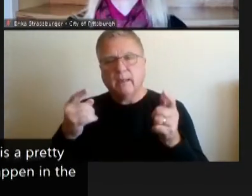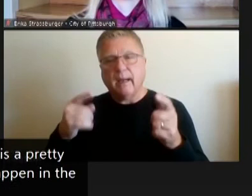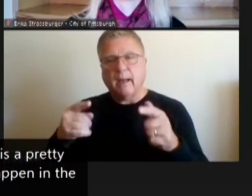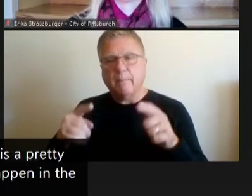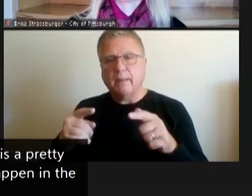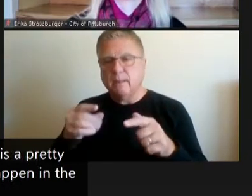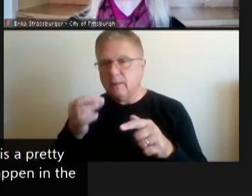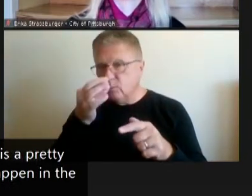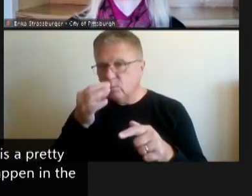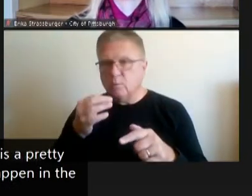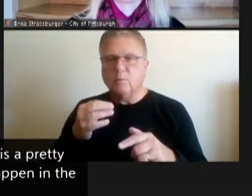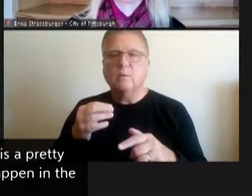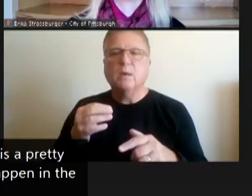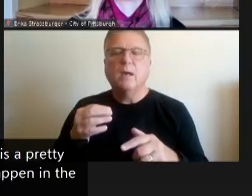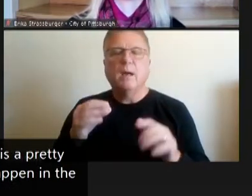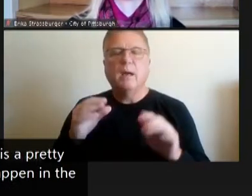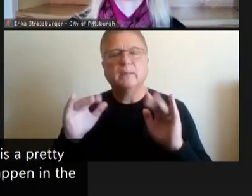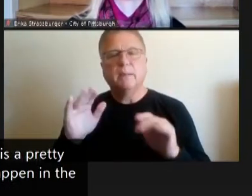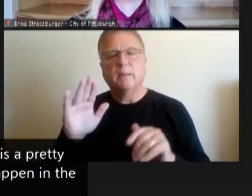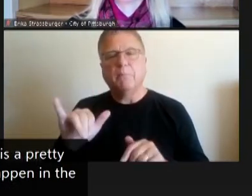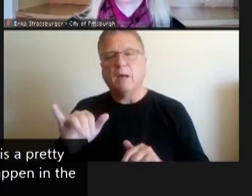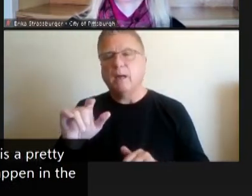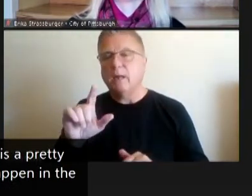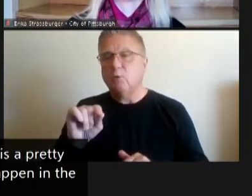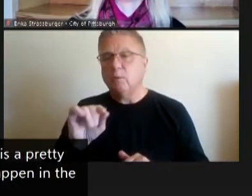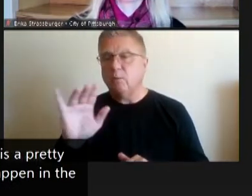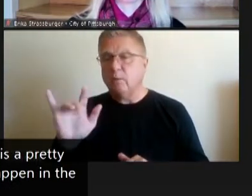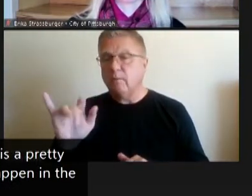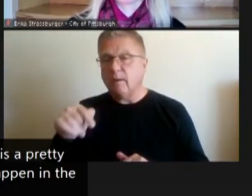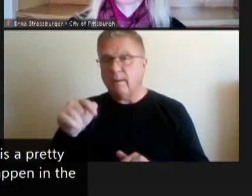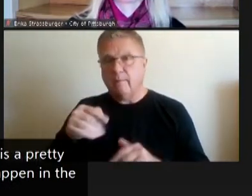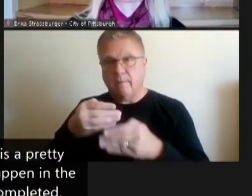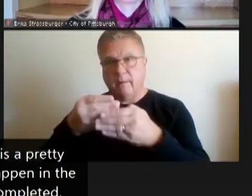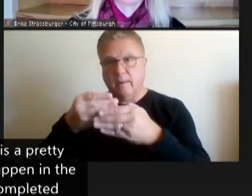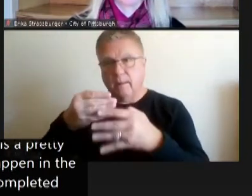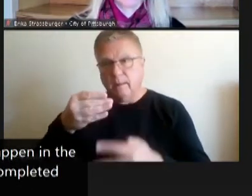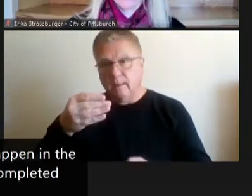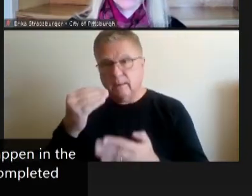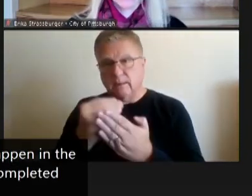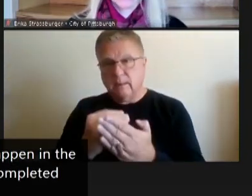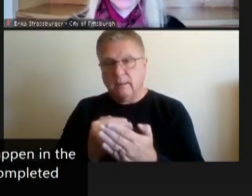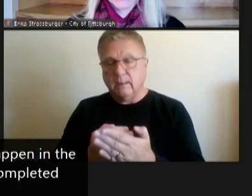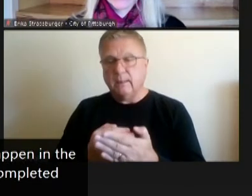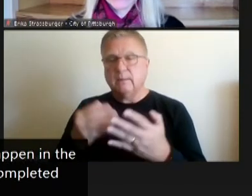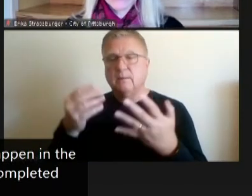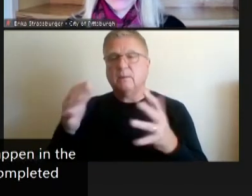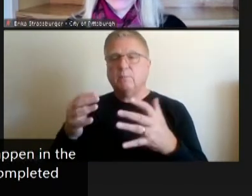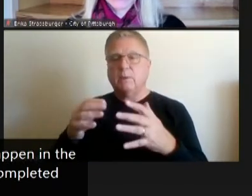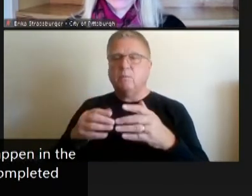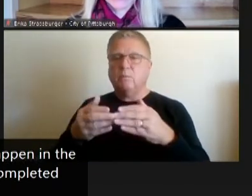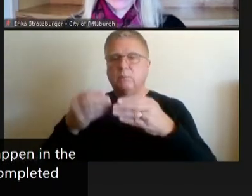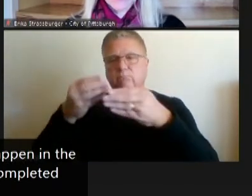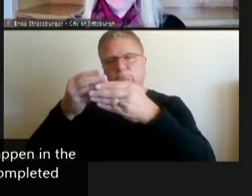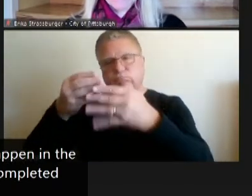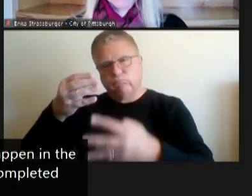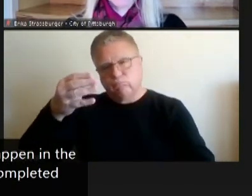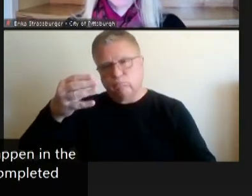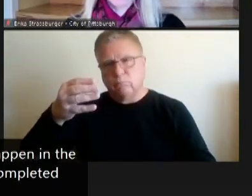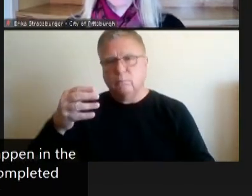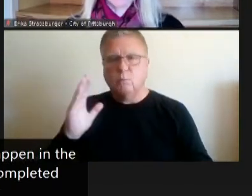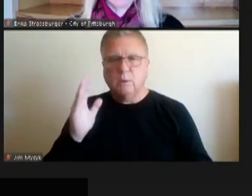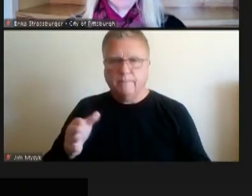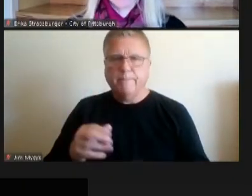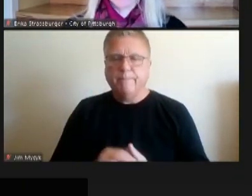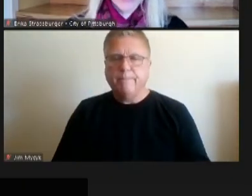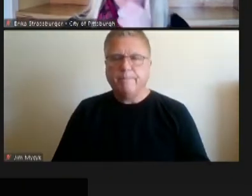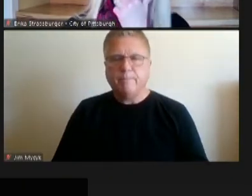term. I expect by 2025, this list of completed projects will be much more substantial. And I'm going to